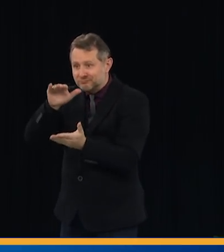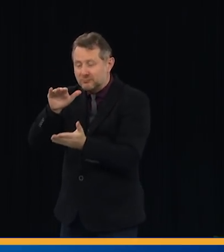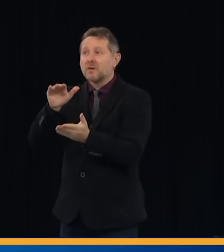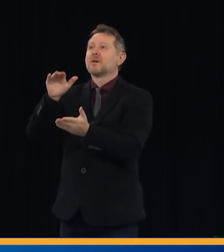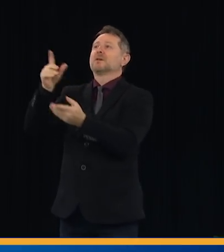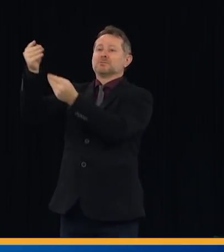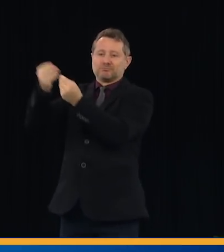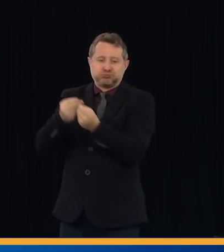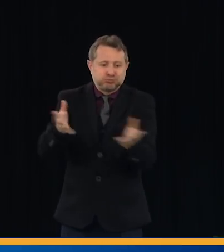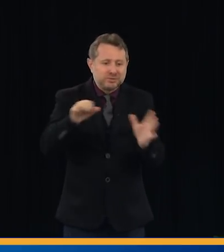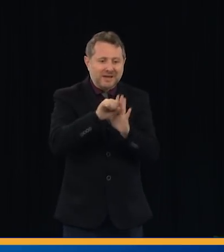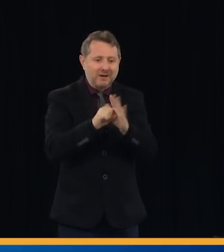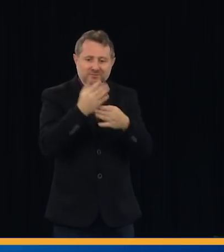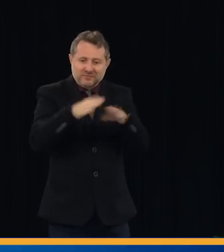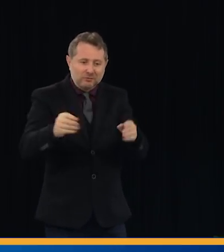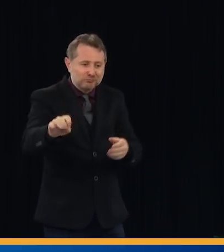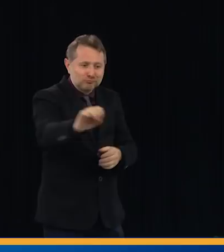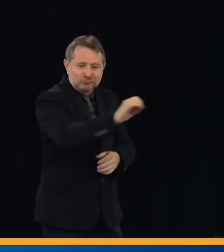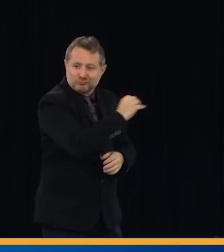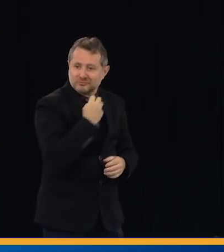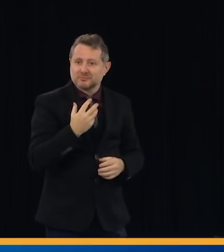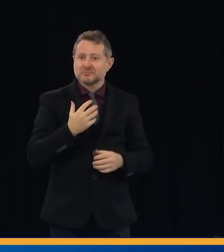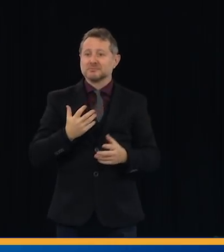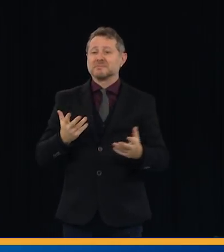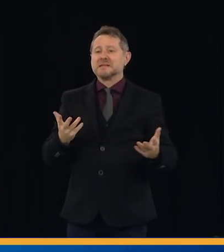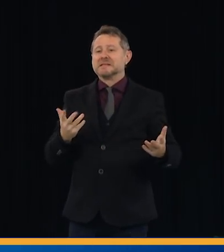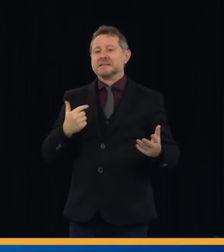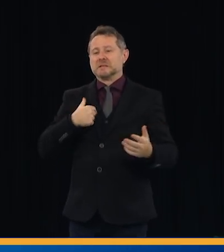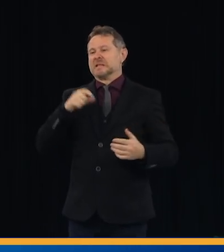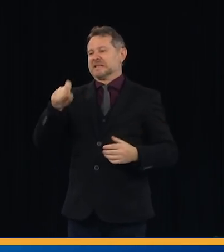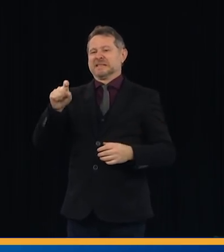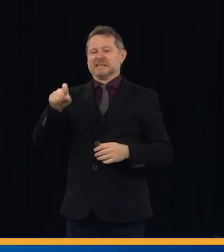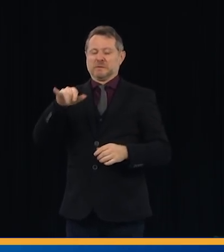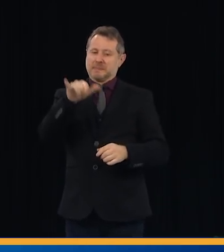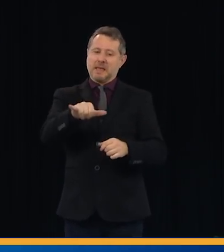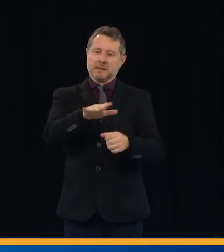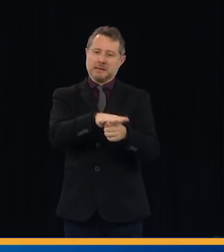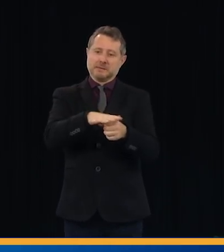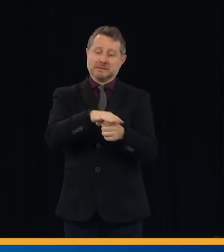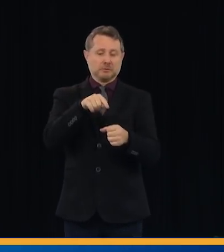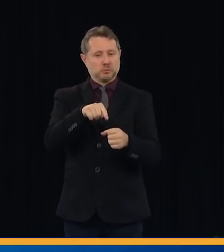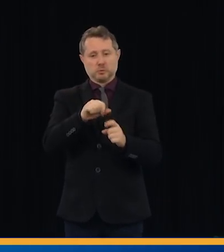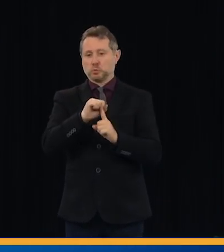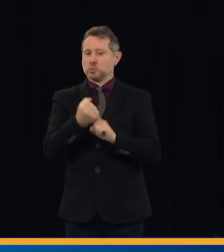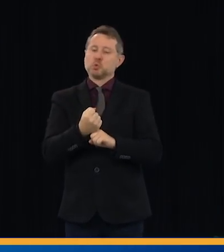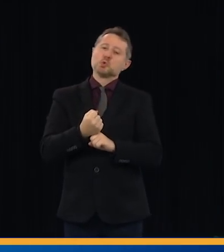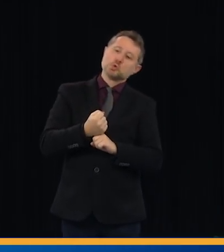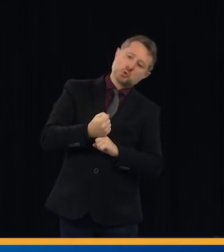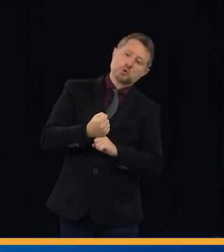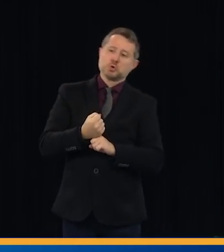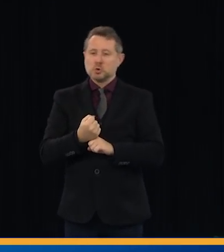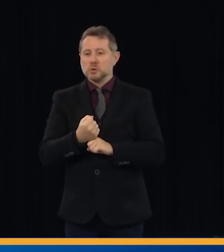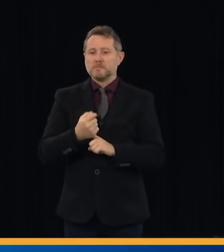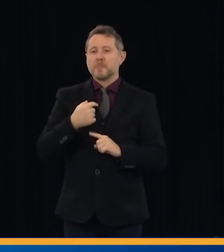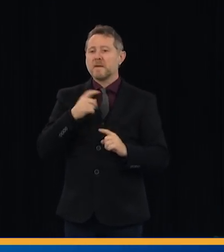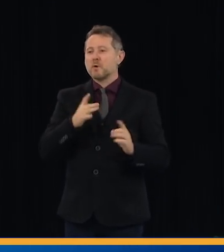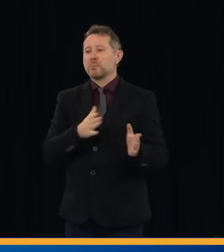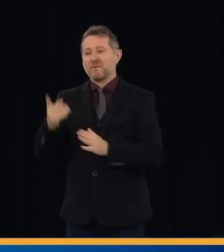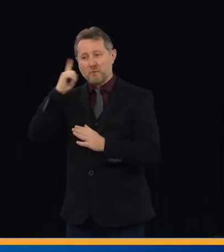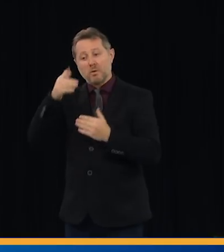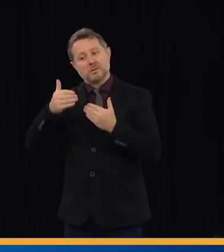But this is something that has to be worked out, not just for this, but for the future, because this can't happen